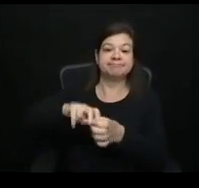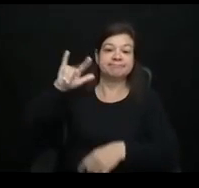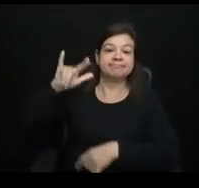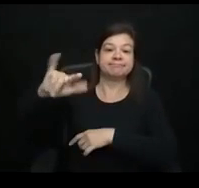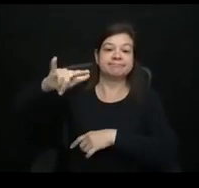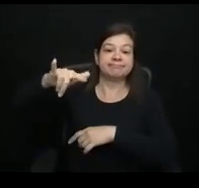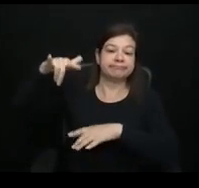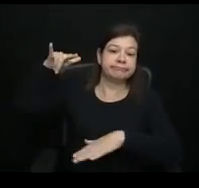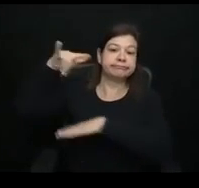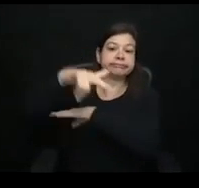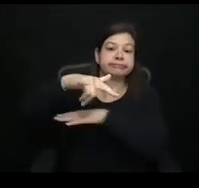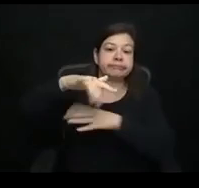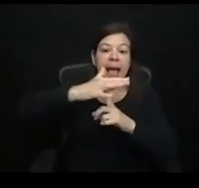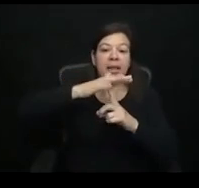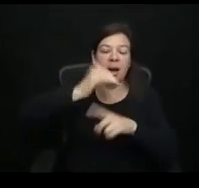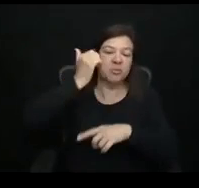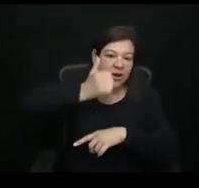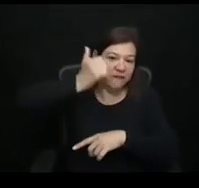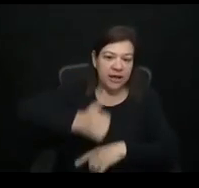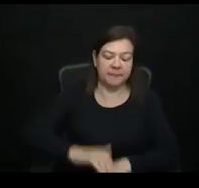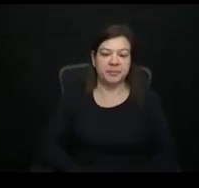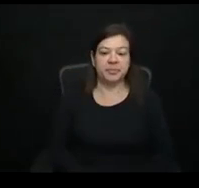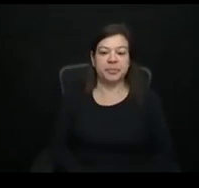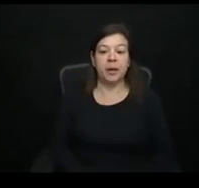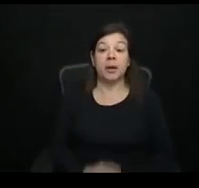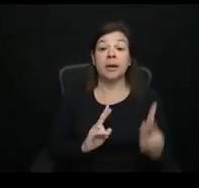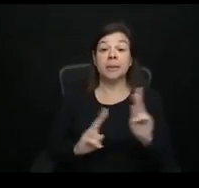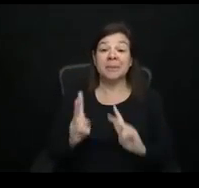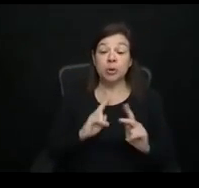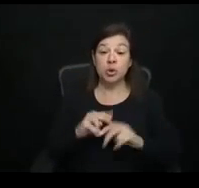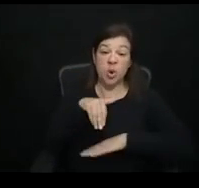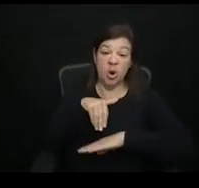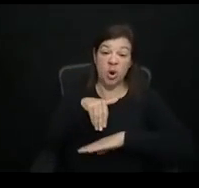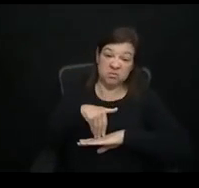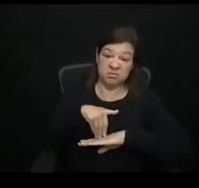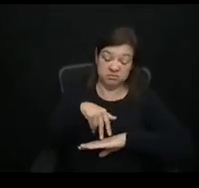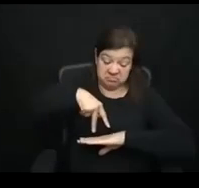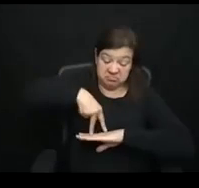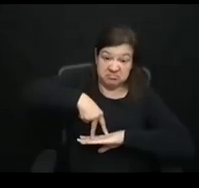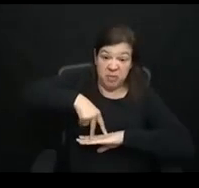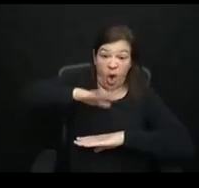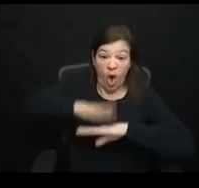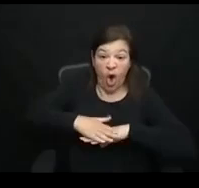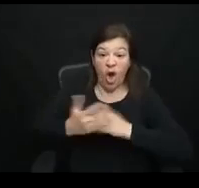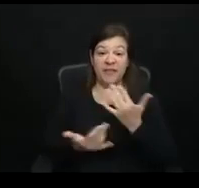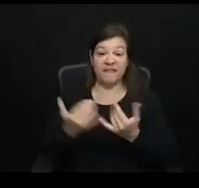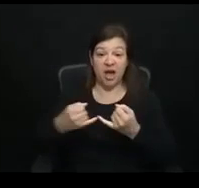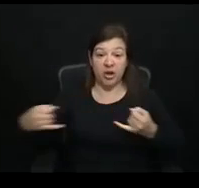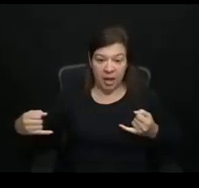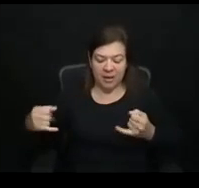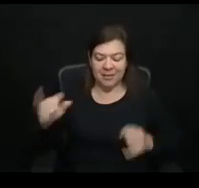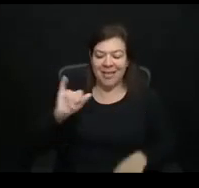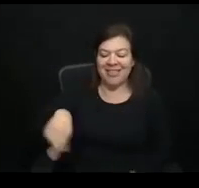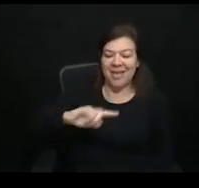We for those people that are right up against the fire line, those are the people that transfer information back as far as